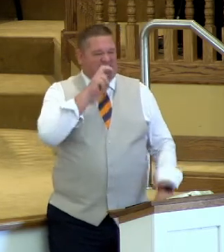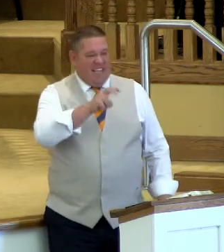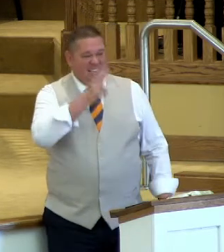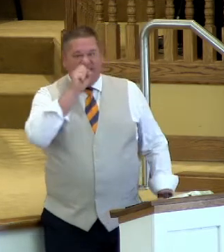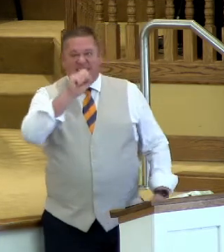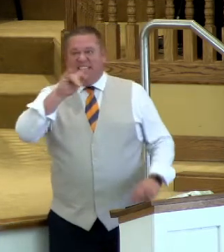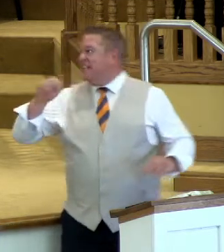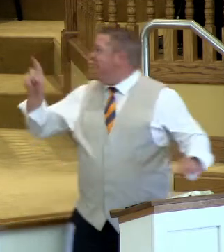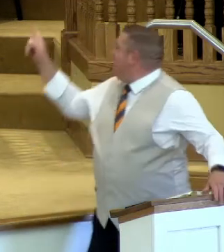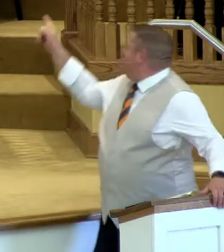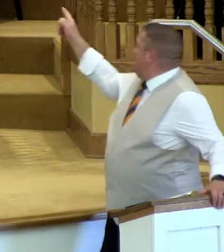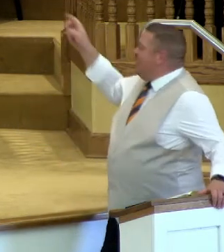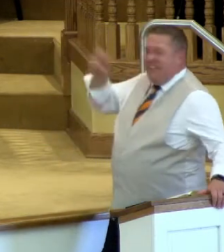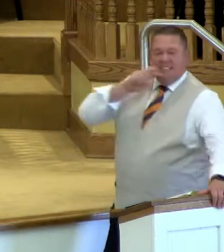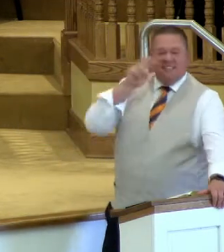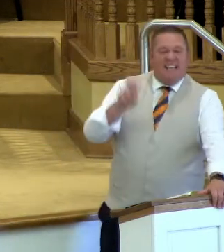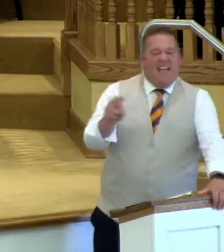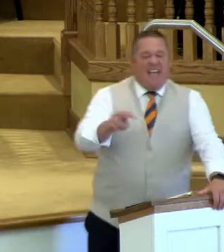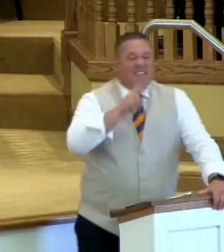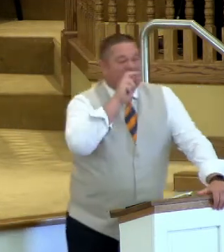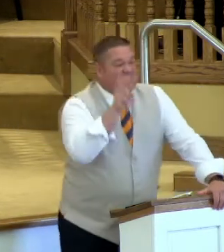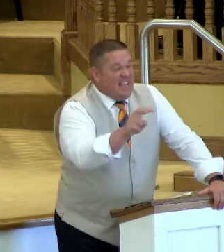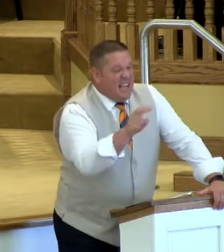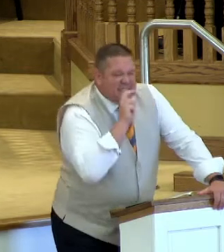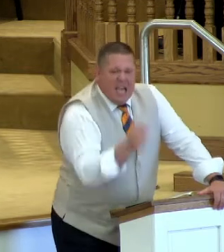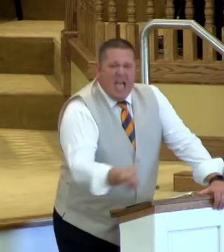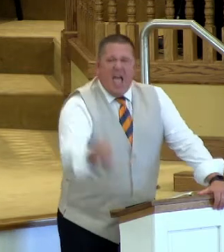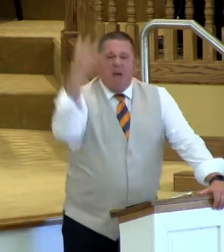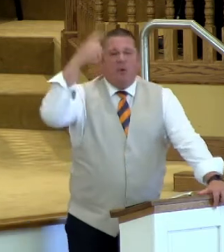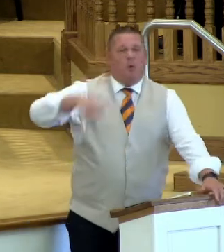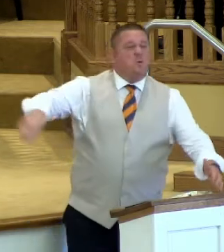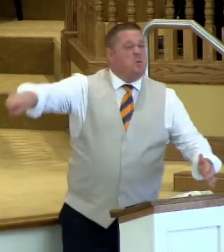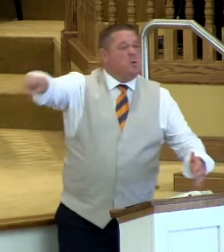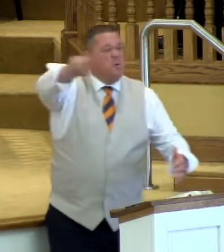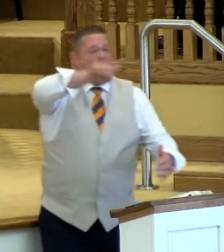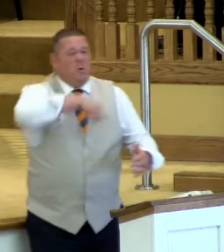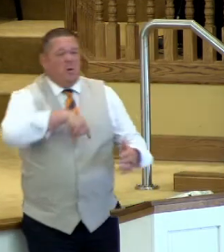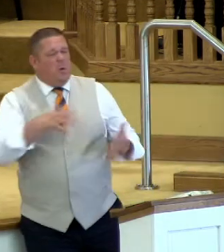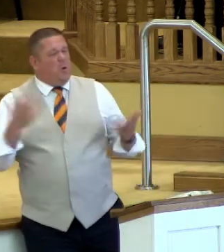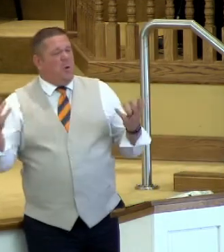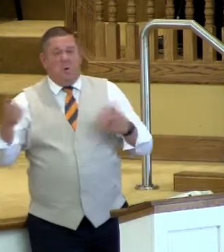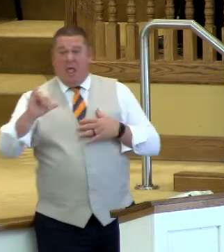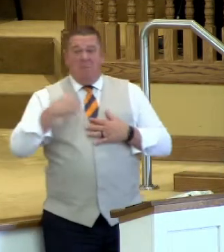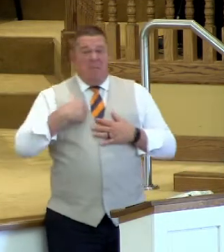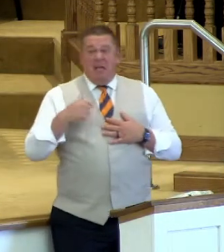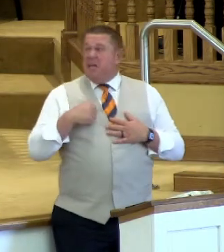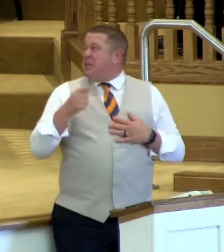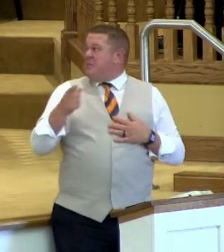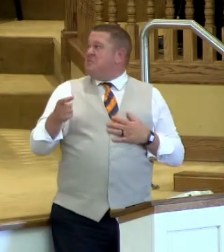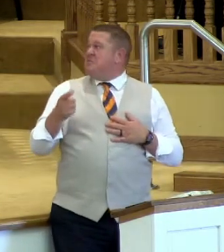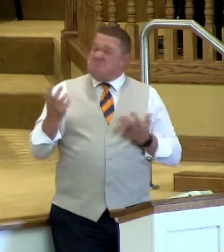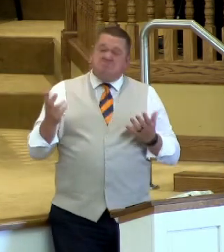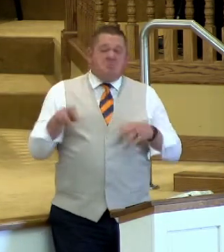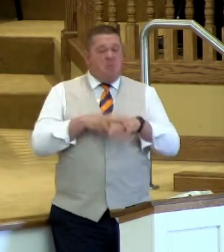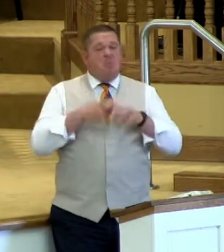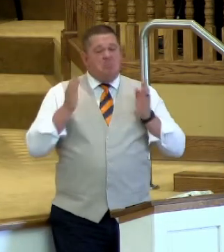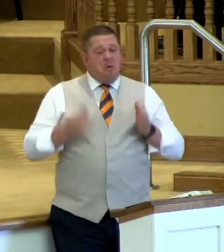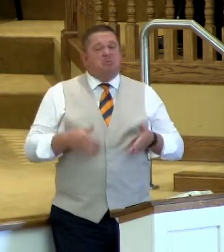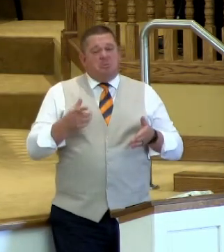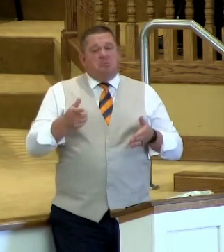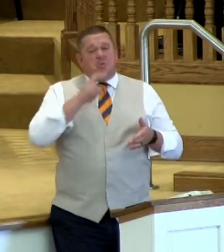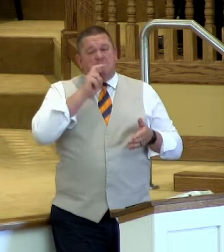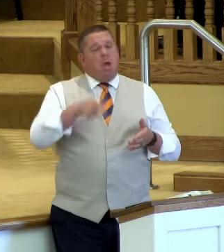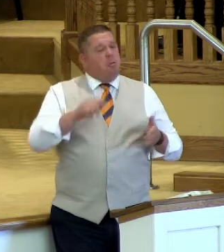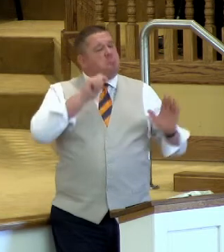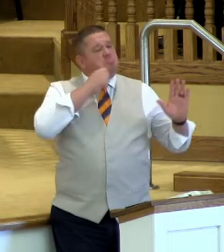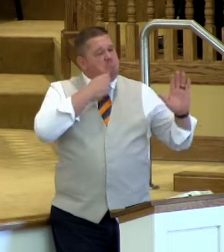animal, snakes. Snakes, snakes, snakes. How many people in here, you're actually like me, you know, you're like a normal person. You think